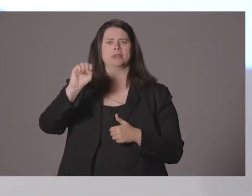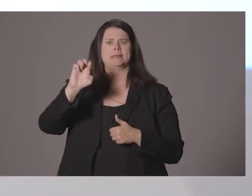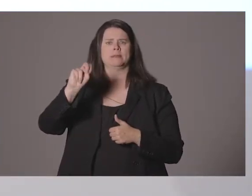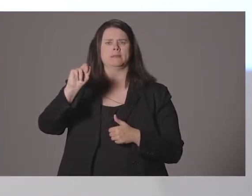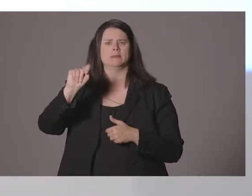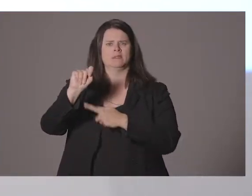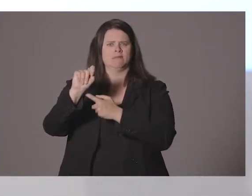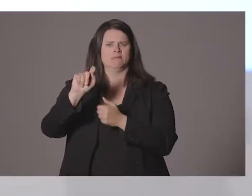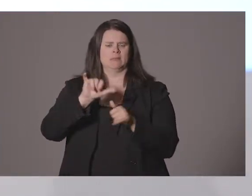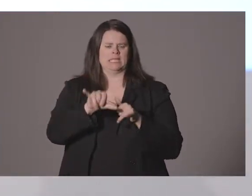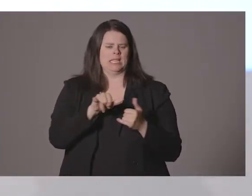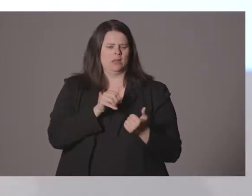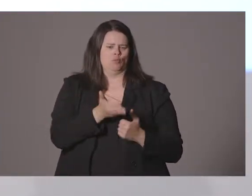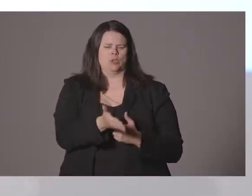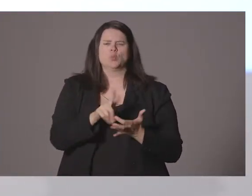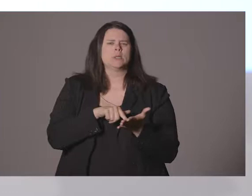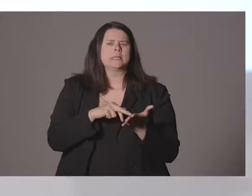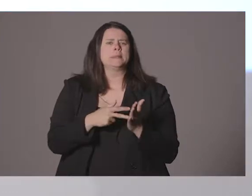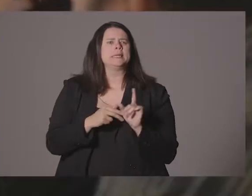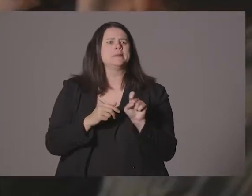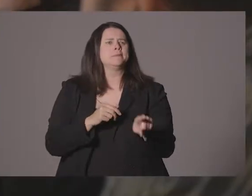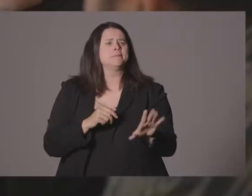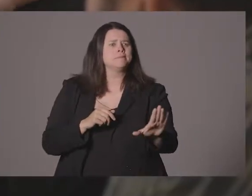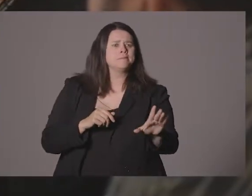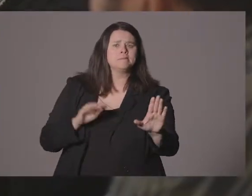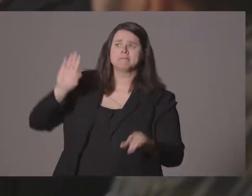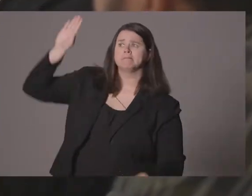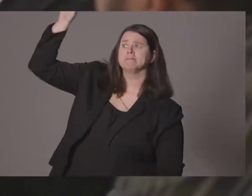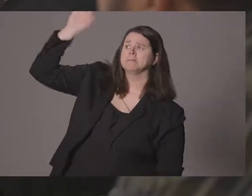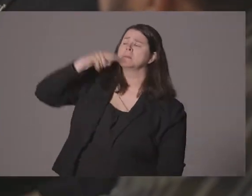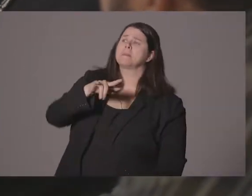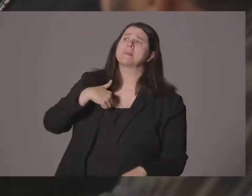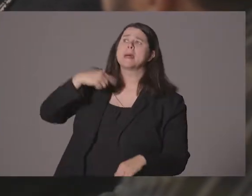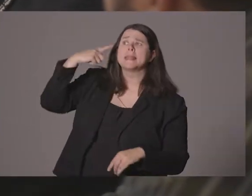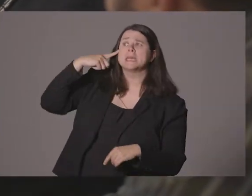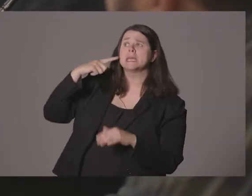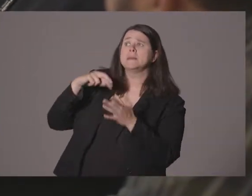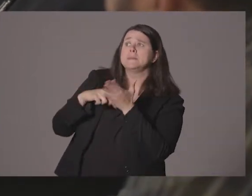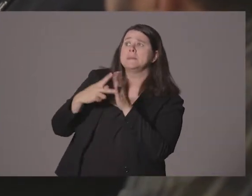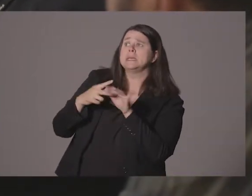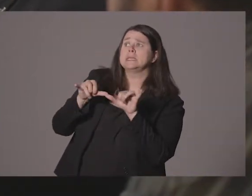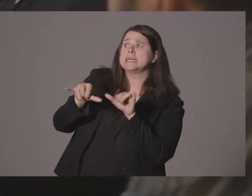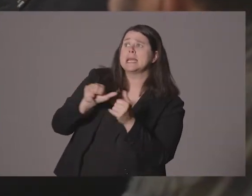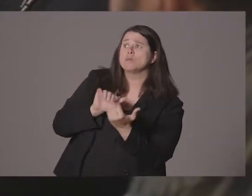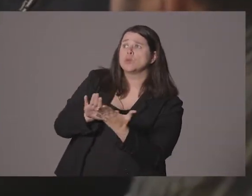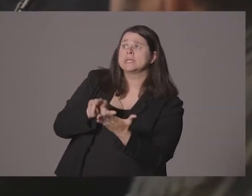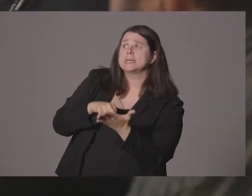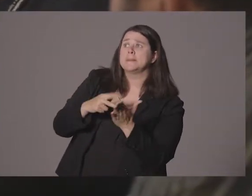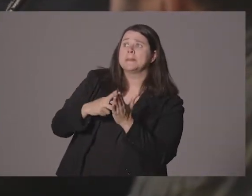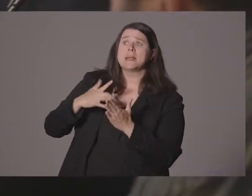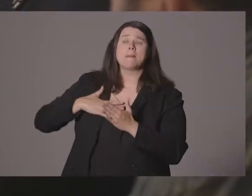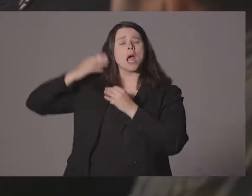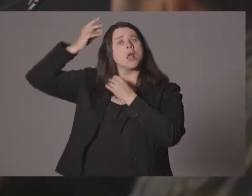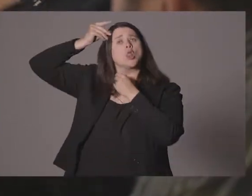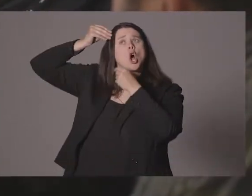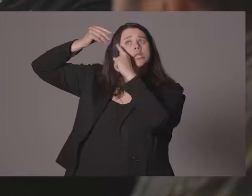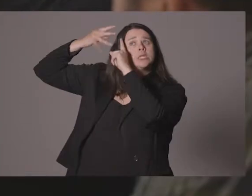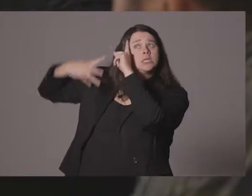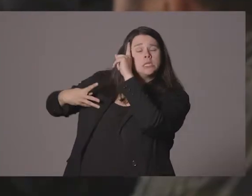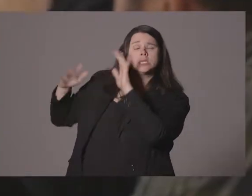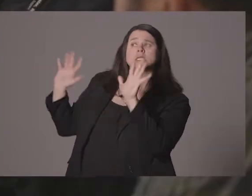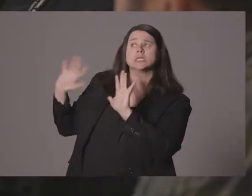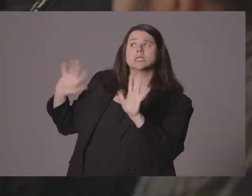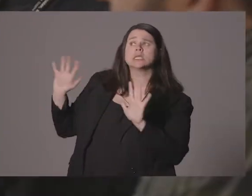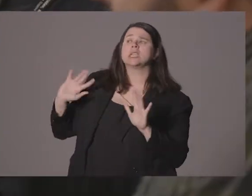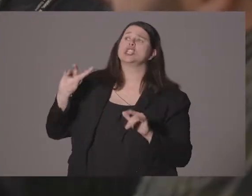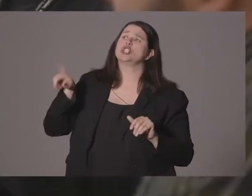What does it mean to you all to stay present? My name is Norma. I think to stay present is to stay out